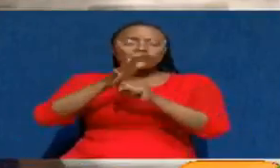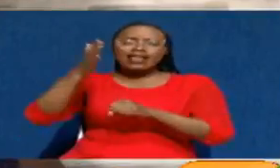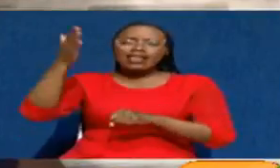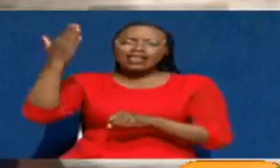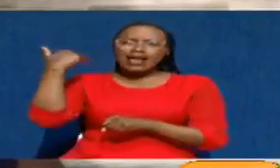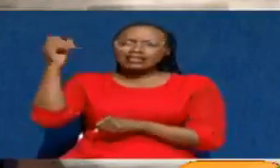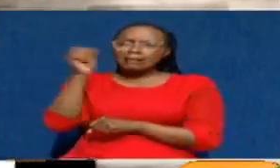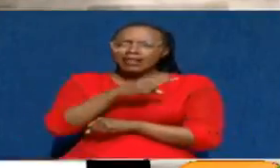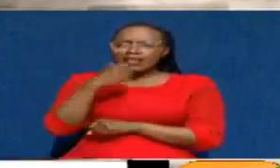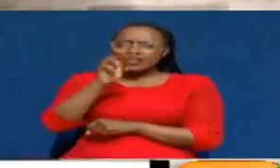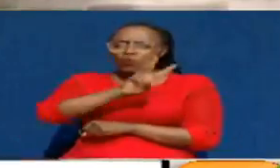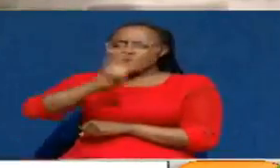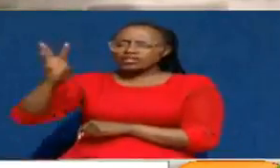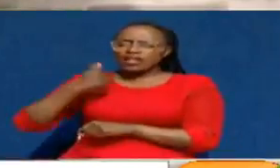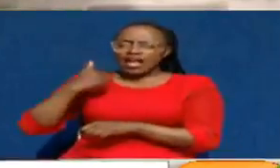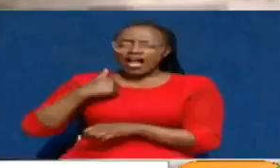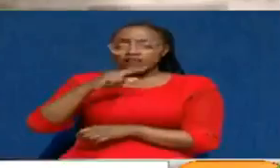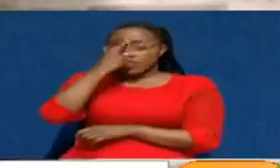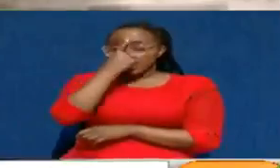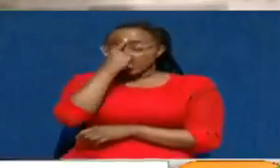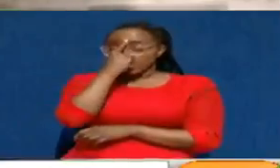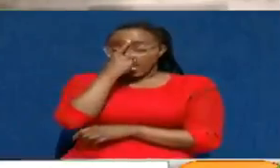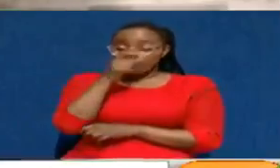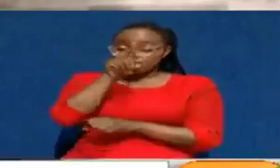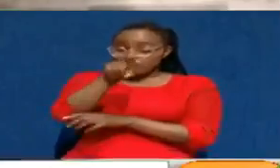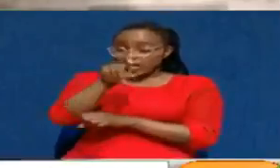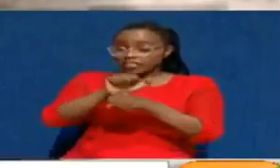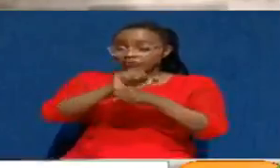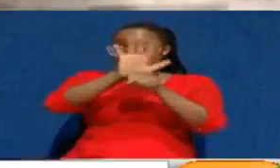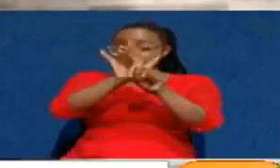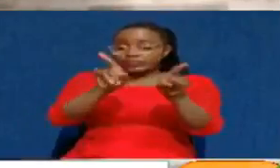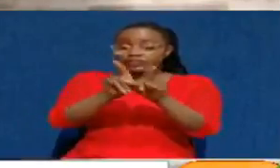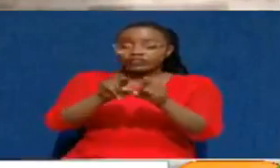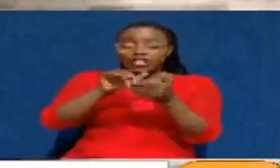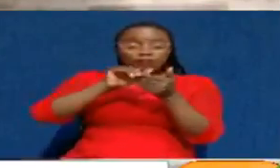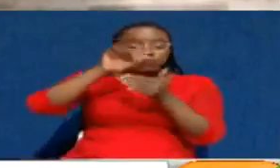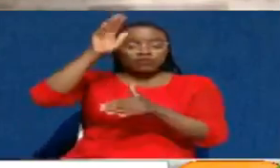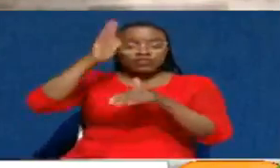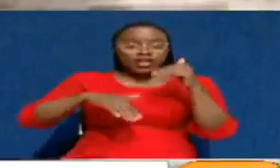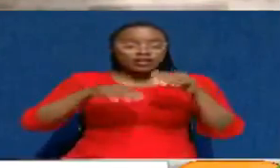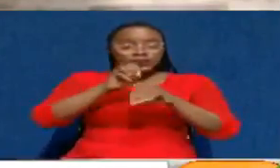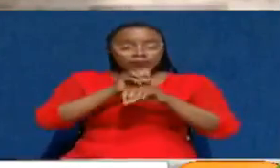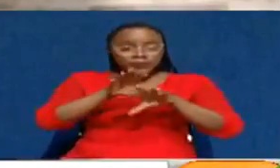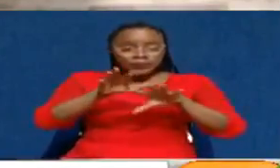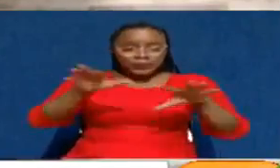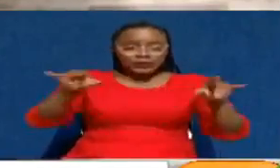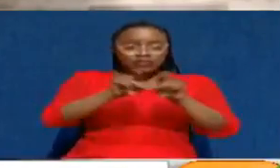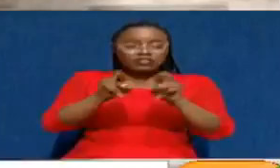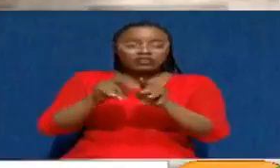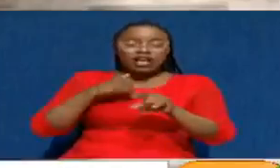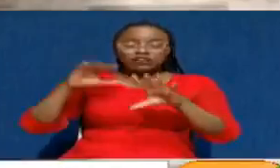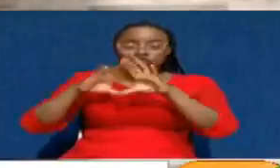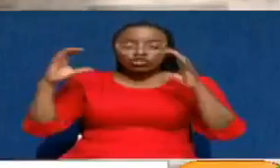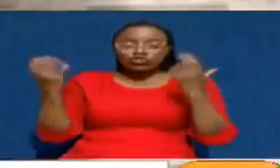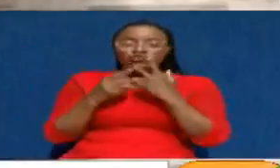what was circulating there was the Delta variant. It's very likely that is what is circulating in most of the country. And indeed,